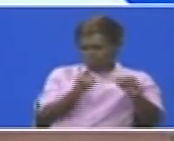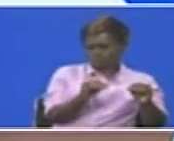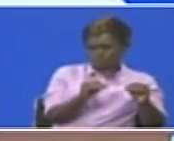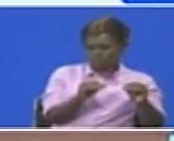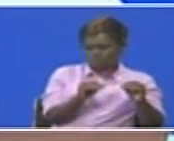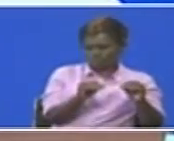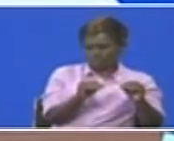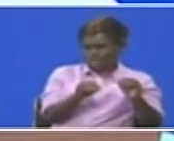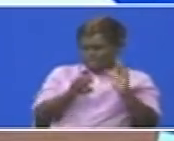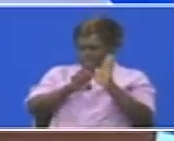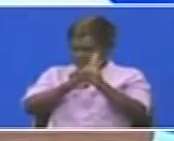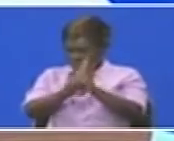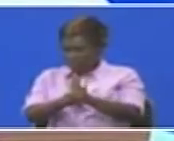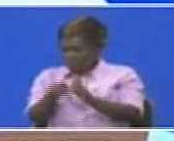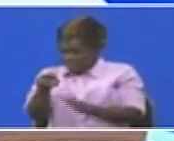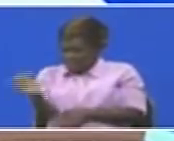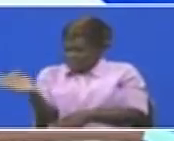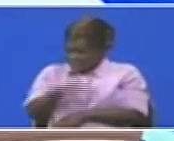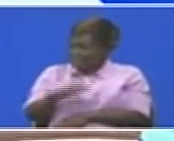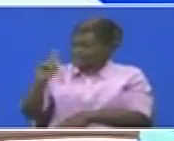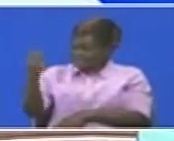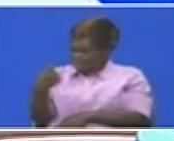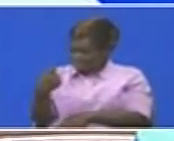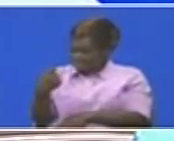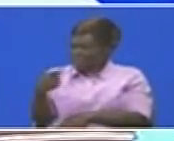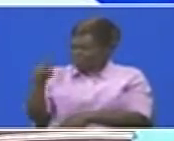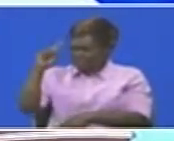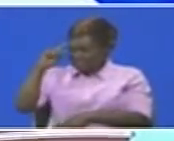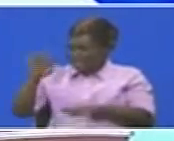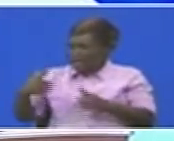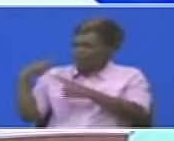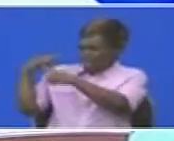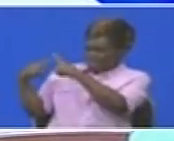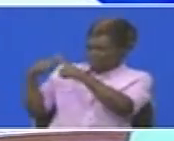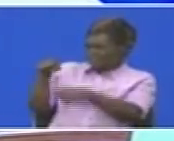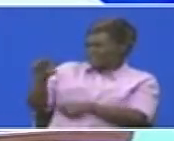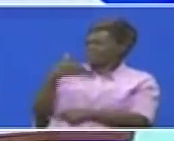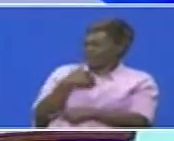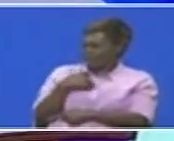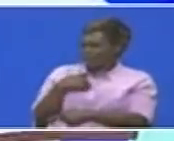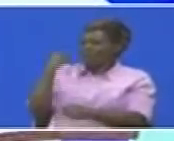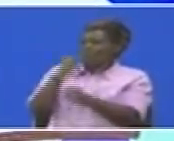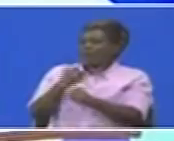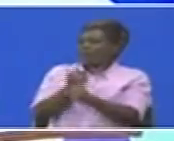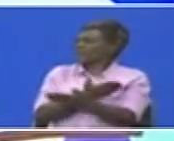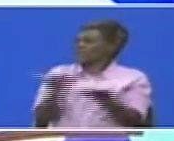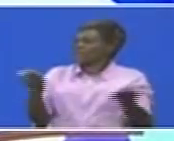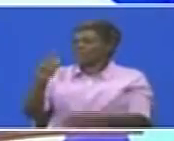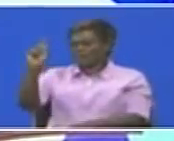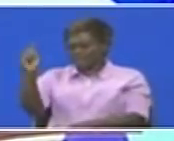transfer. Someone like Justus, if he comes back to Kenya, you can imagine how much experience, skills he brings back. He can work anywhere in